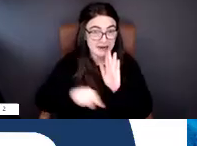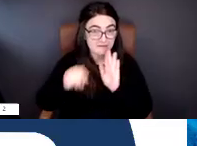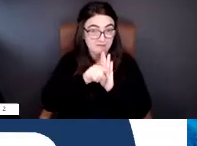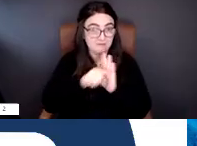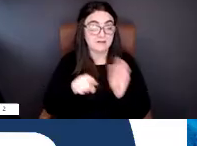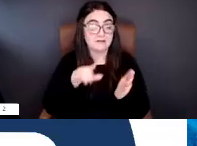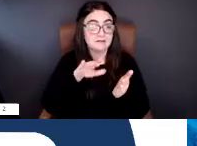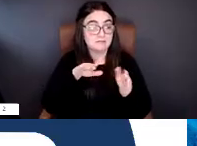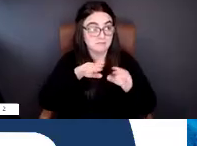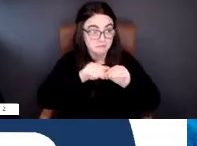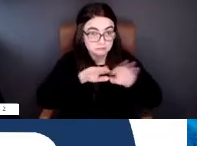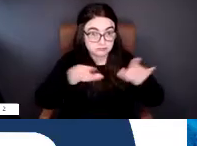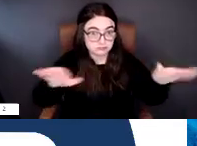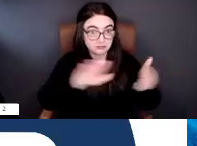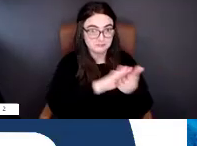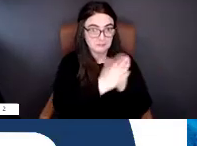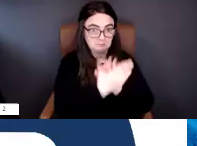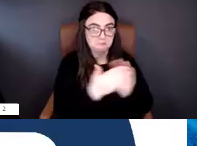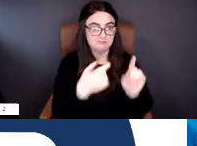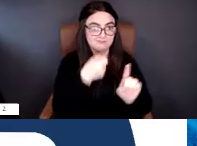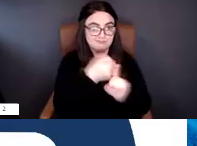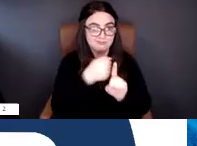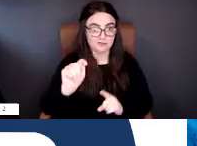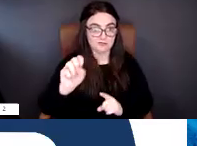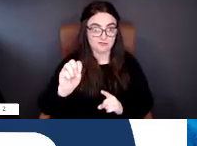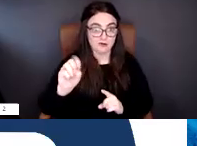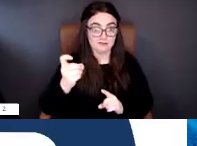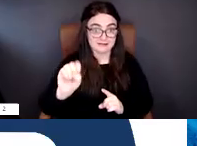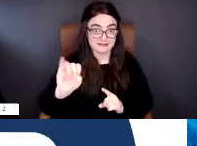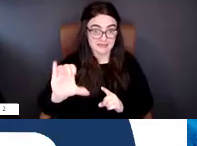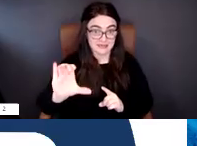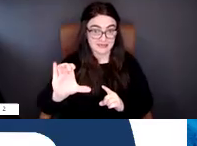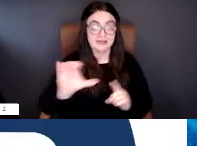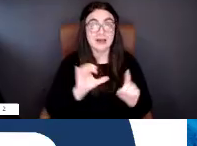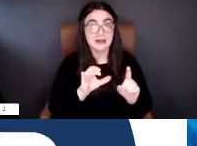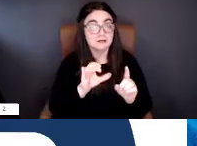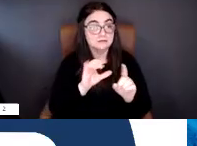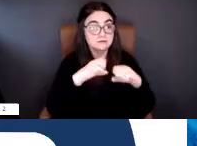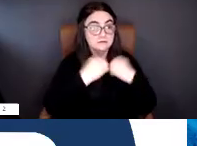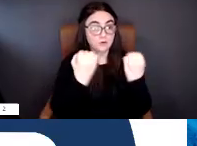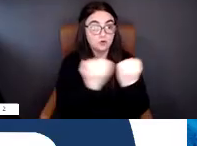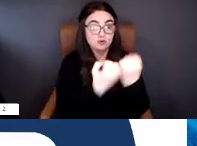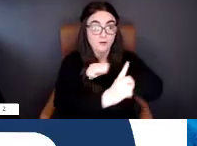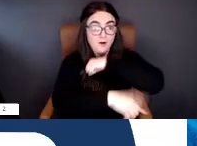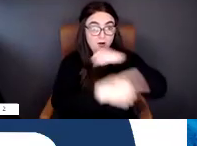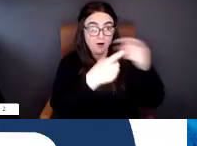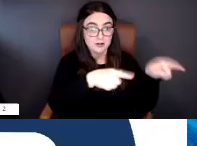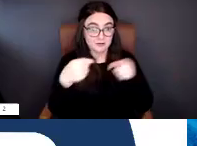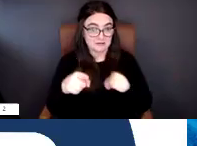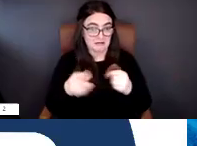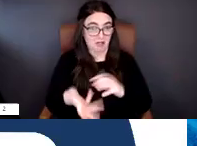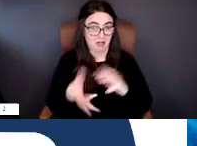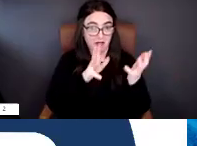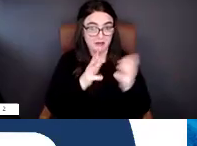and the social consequences are immense. It's important with regard to community building. So